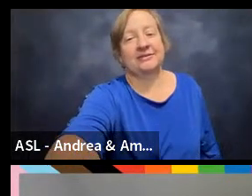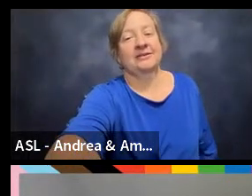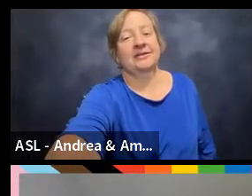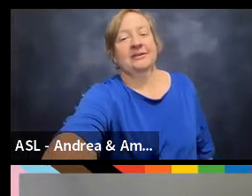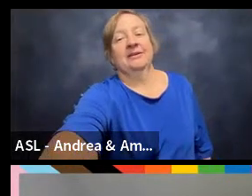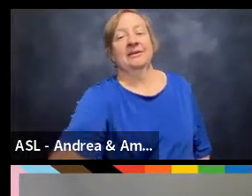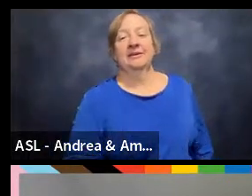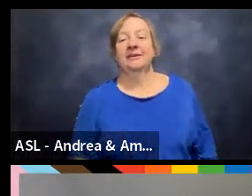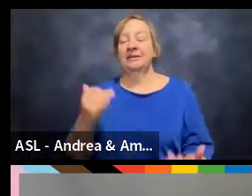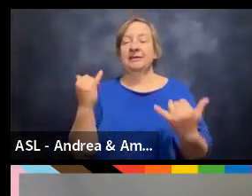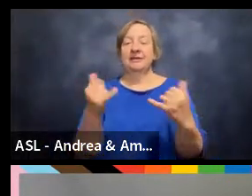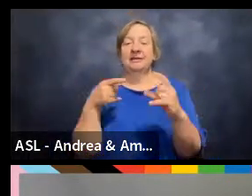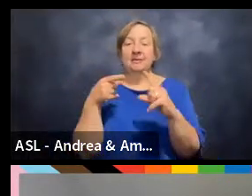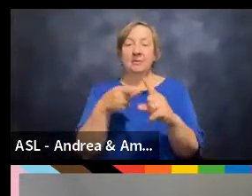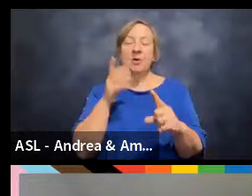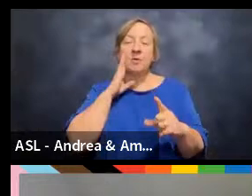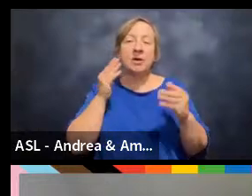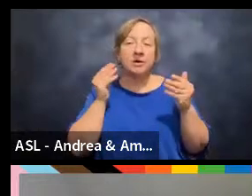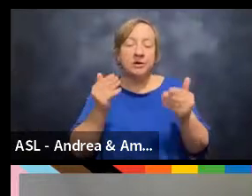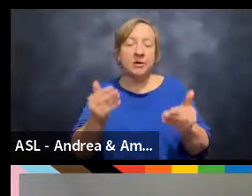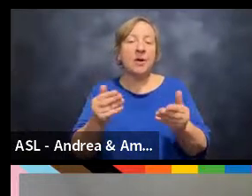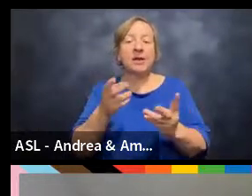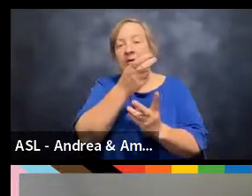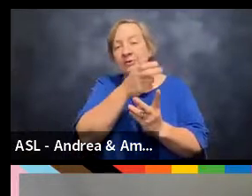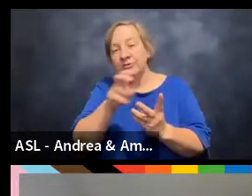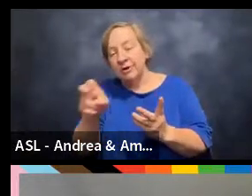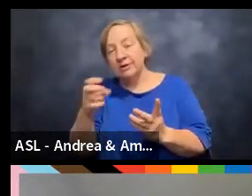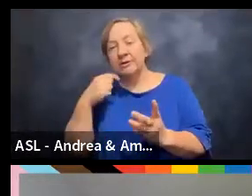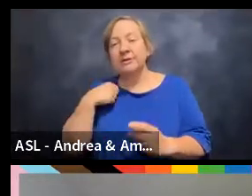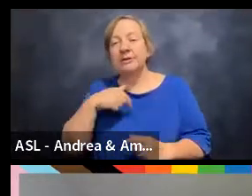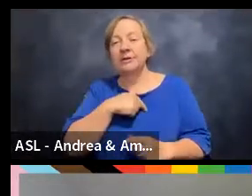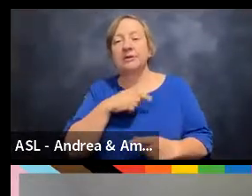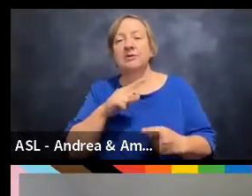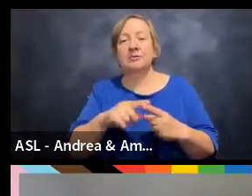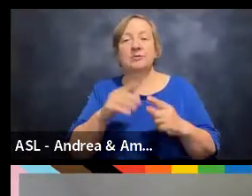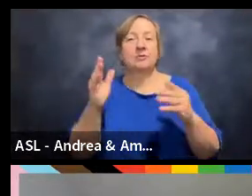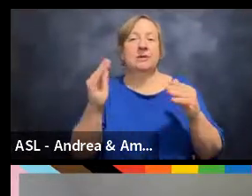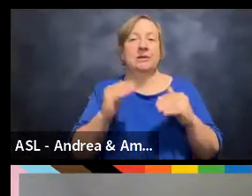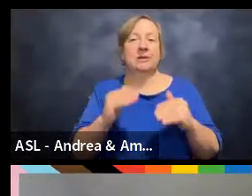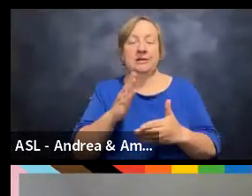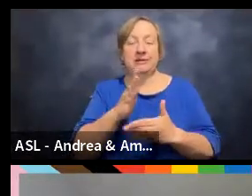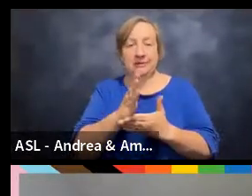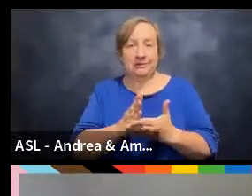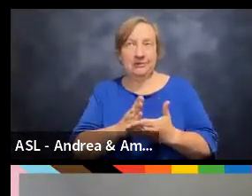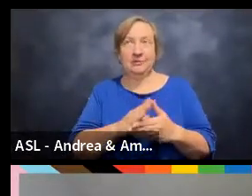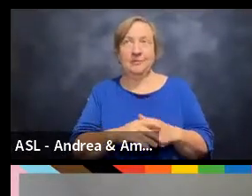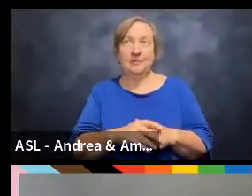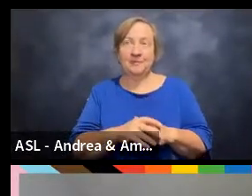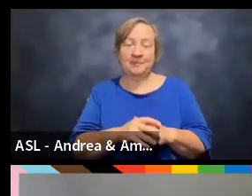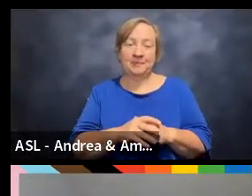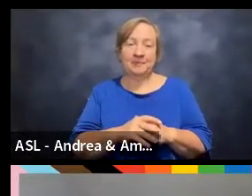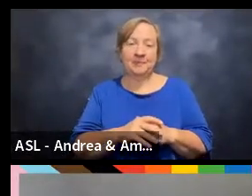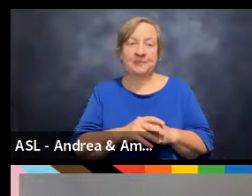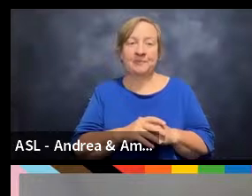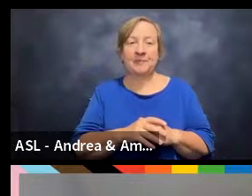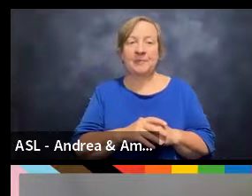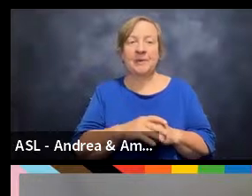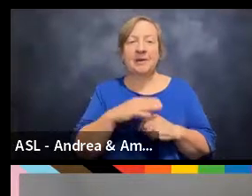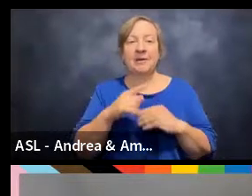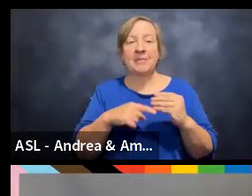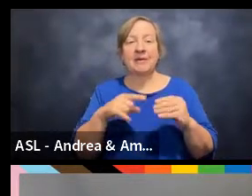point, I'm going to go ahead and transition us to our next section. That is on